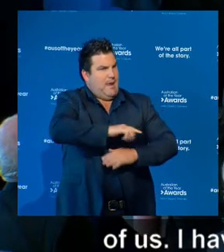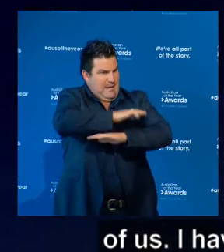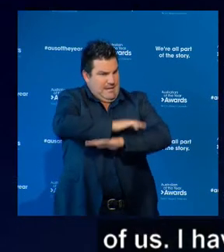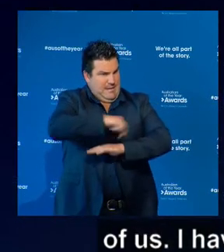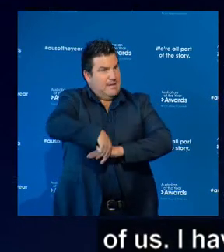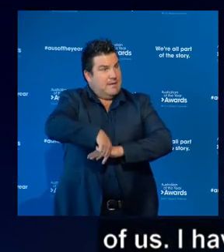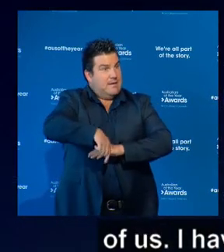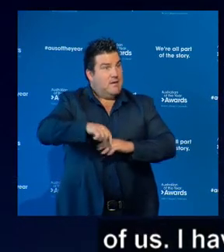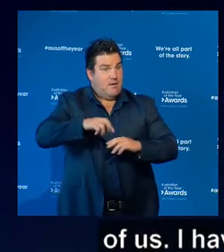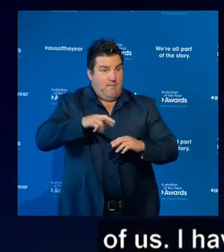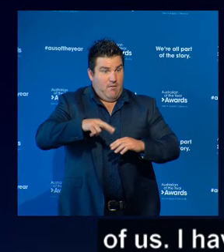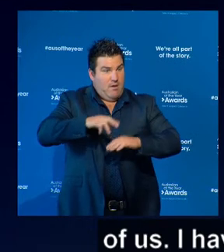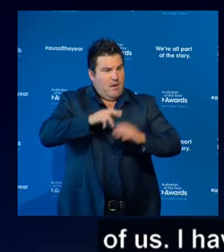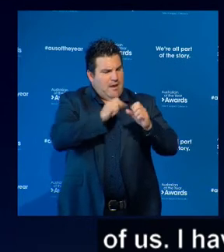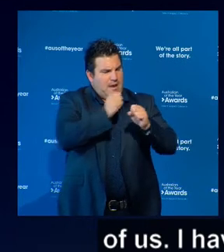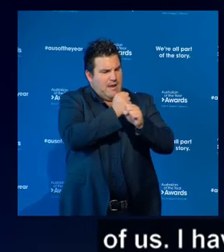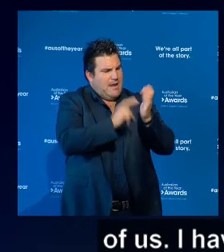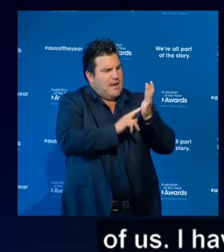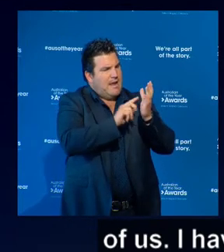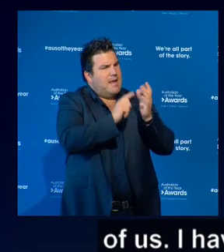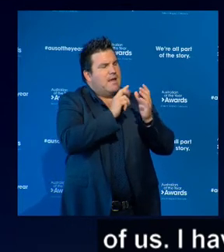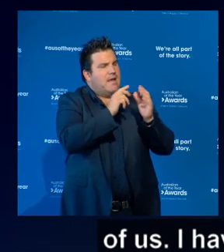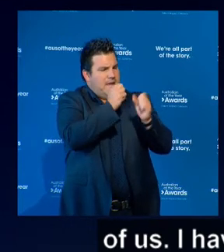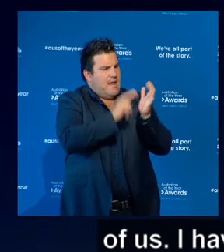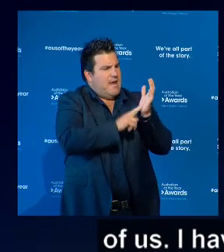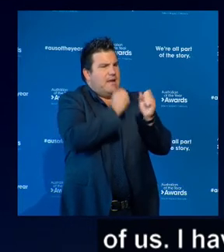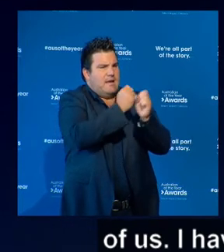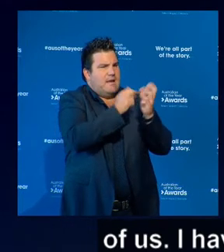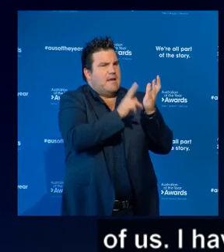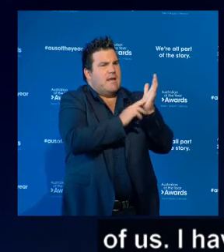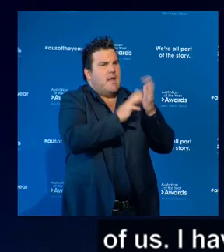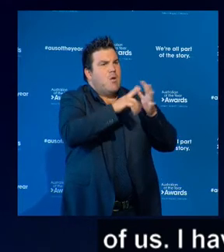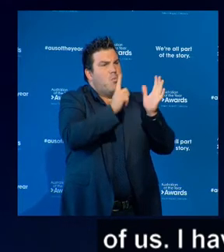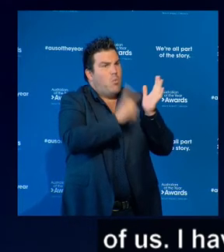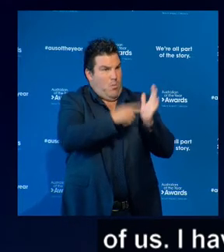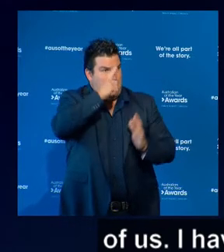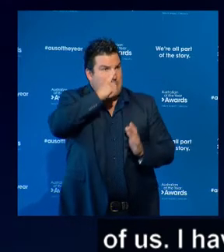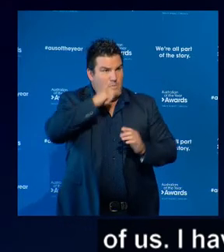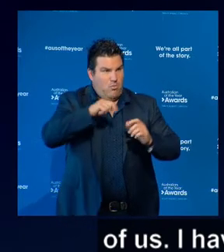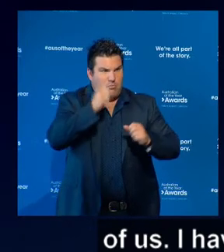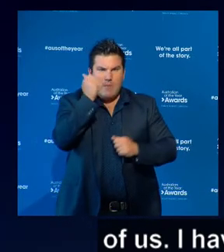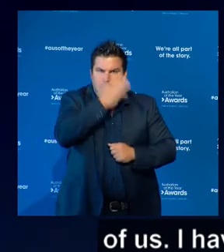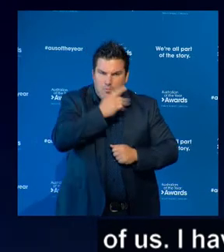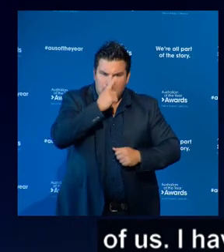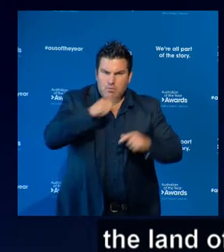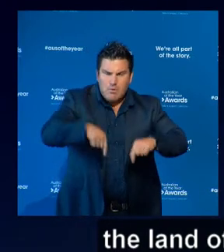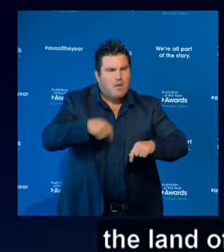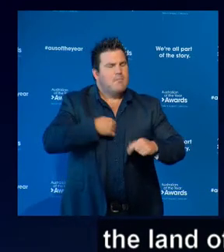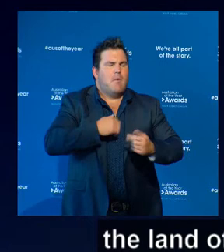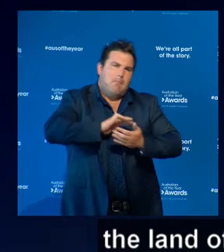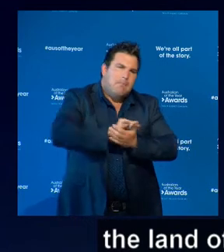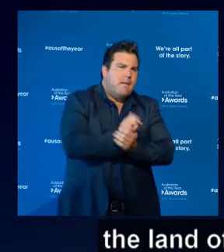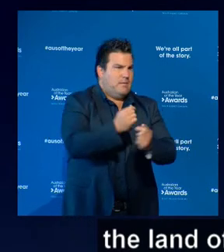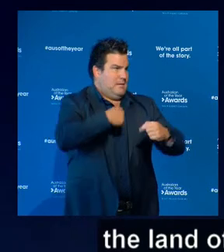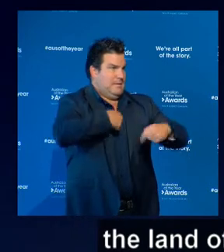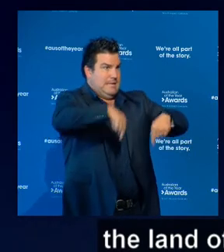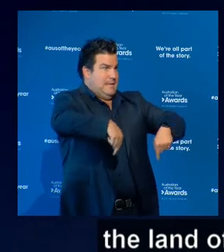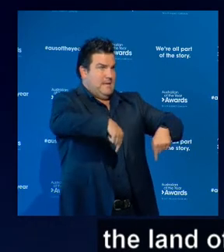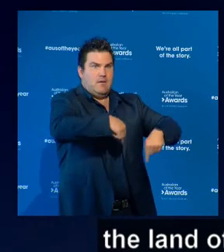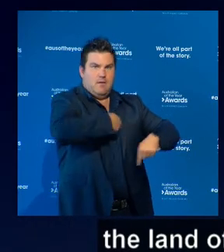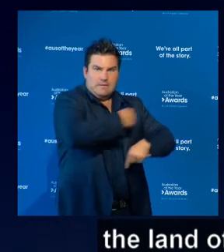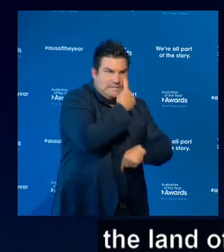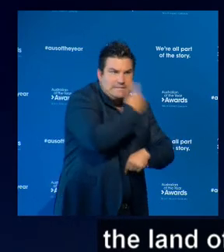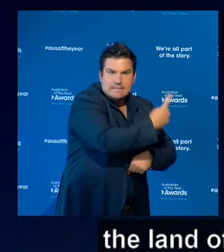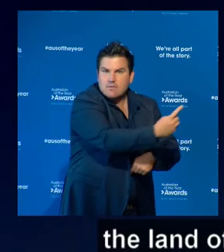people. It is my pleasure to be here, to be able to congratulate all the nominees who have